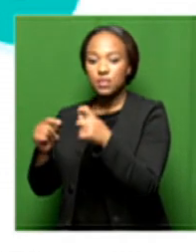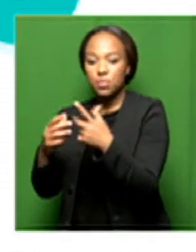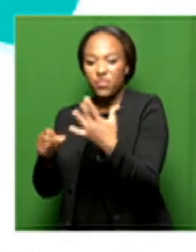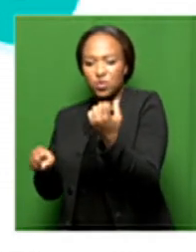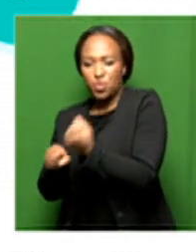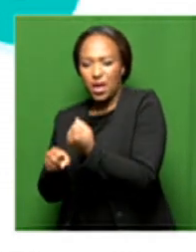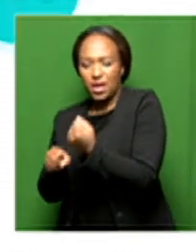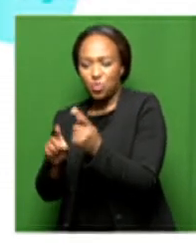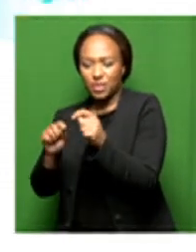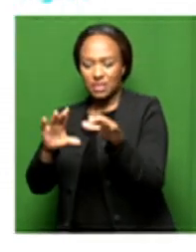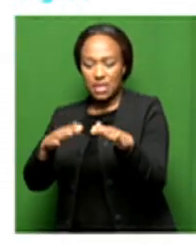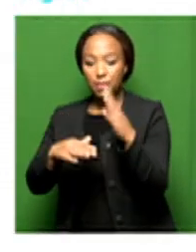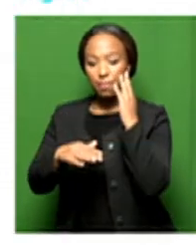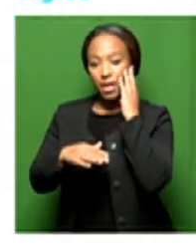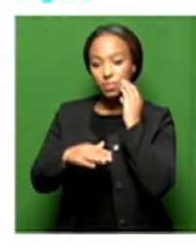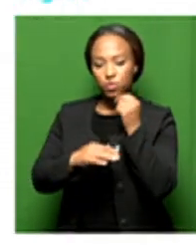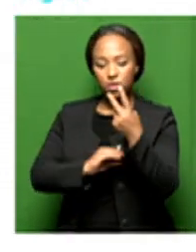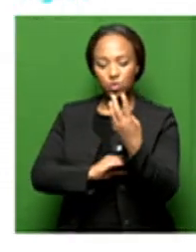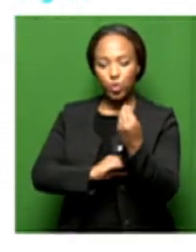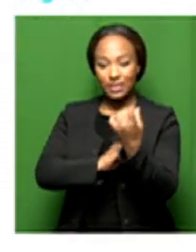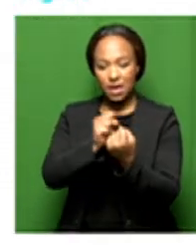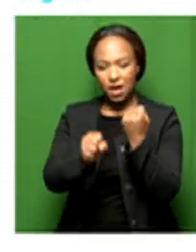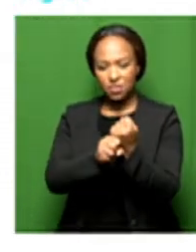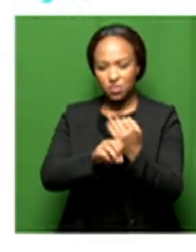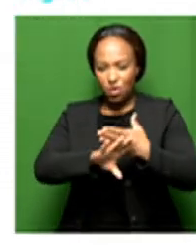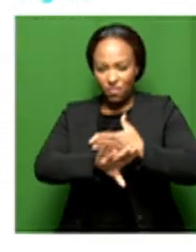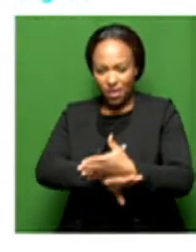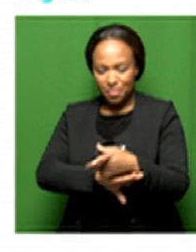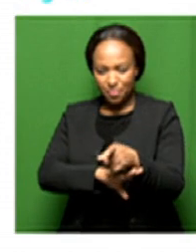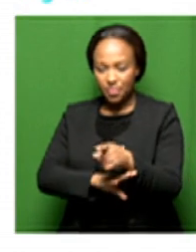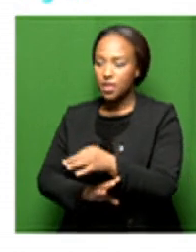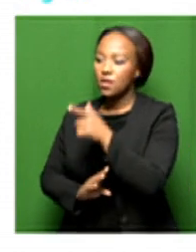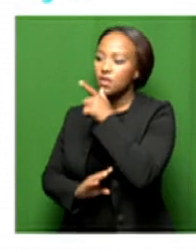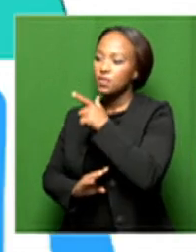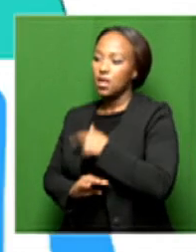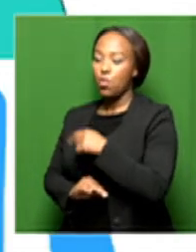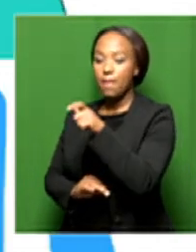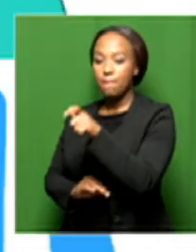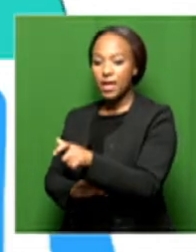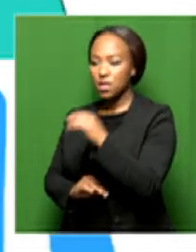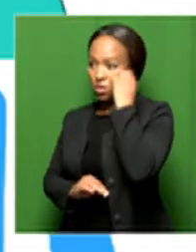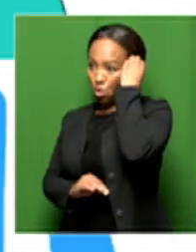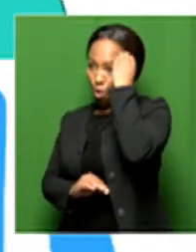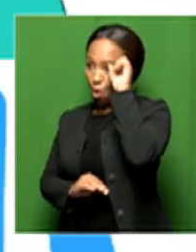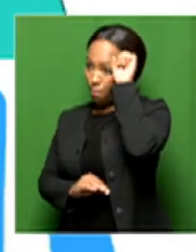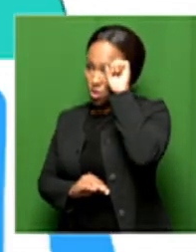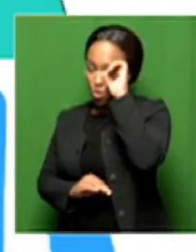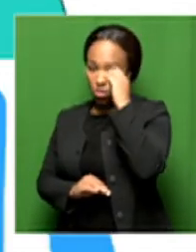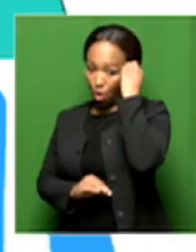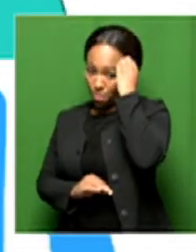years experience. And what that does is actually tell you how you can take somebody's opinion about a